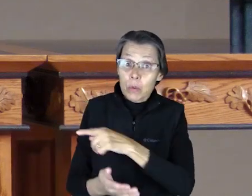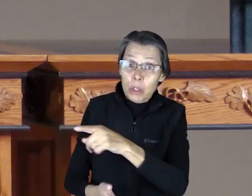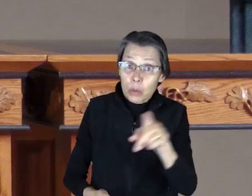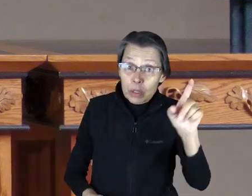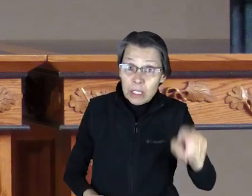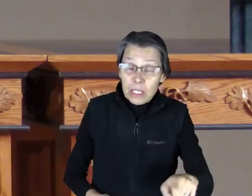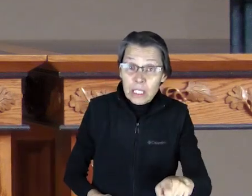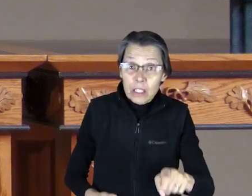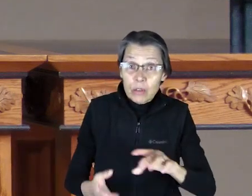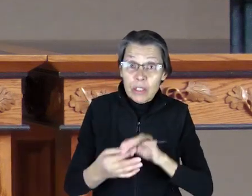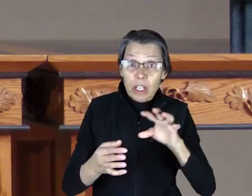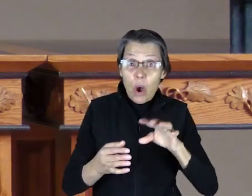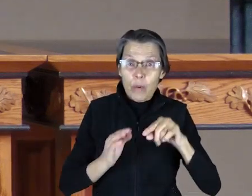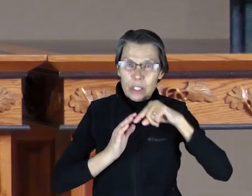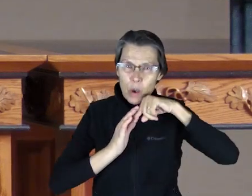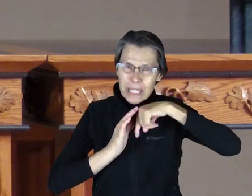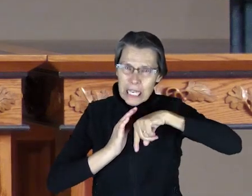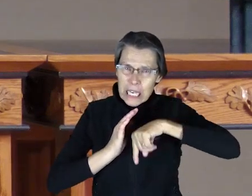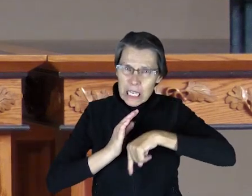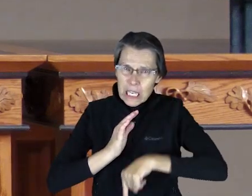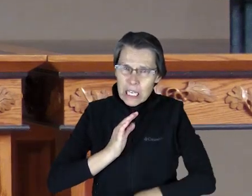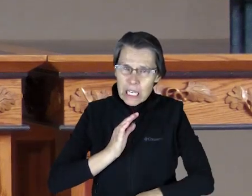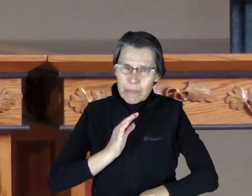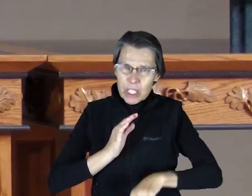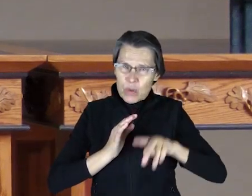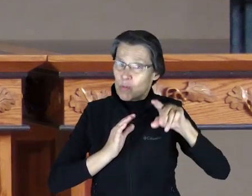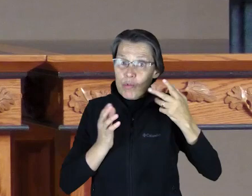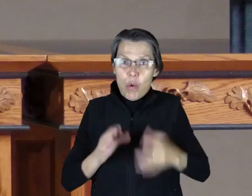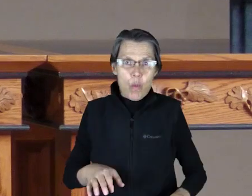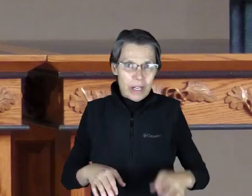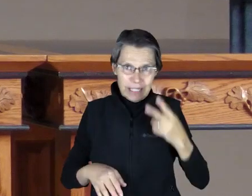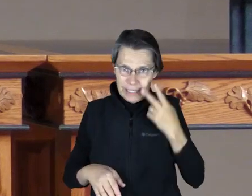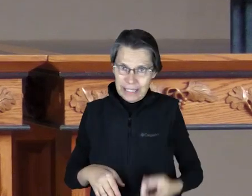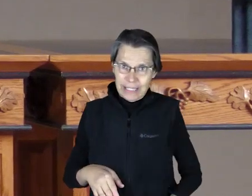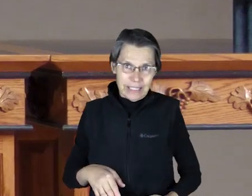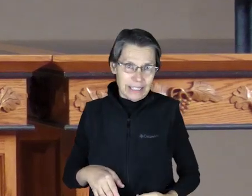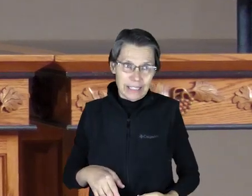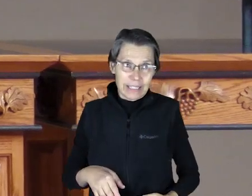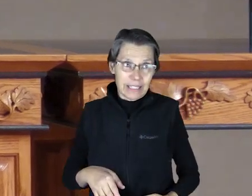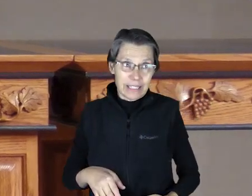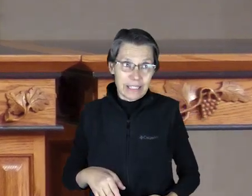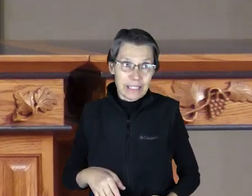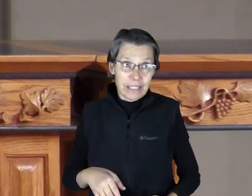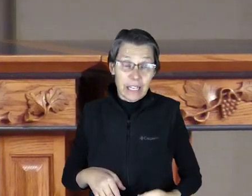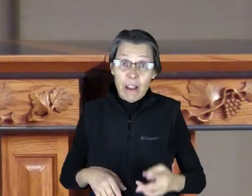what you need to let go is buried so very deeply that you don't want to see it.